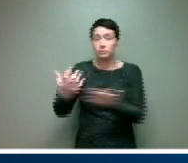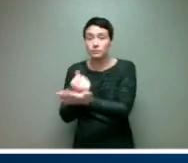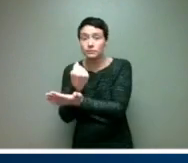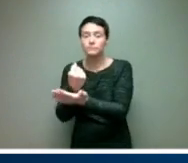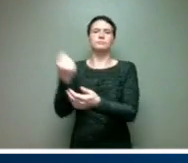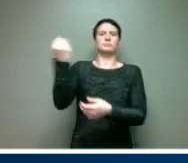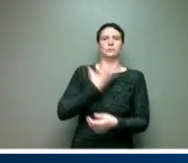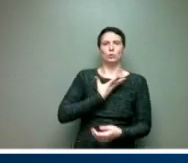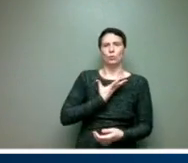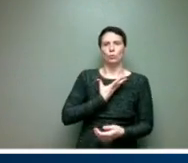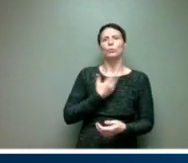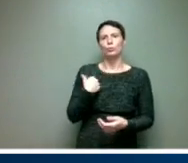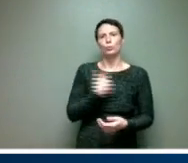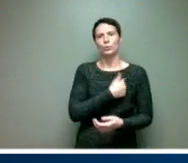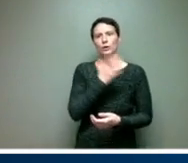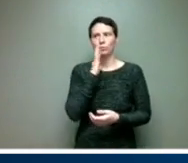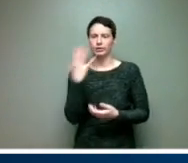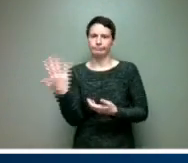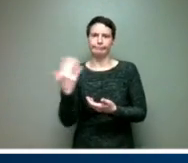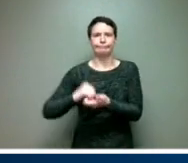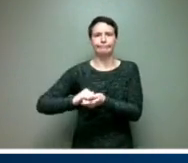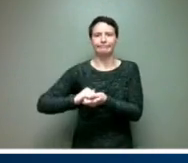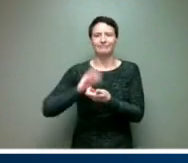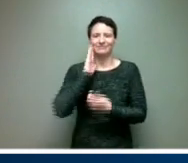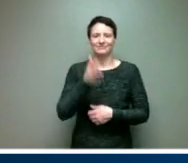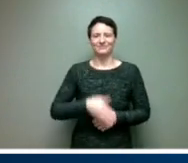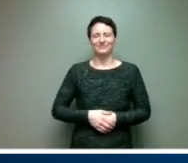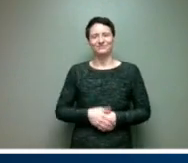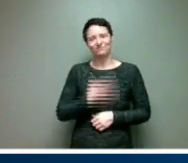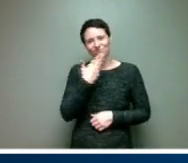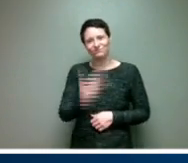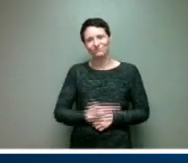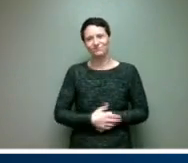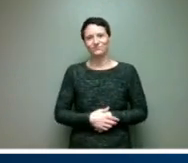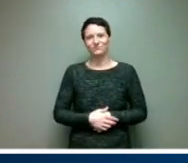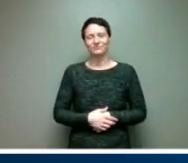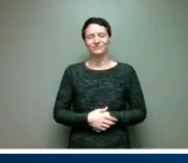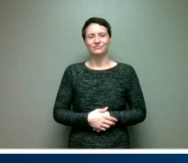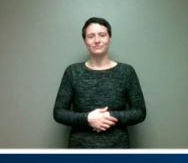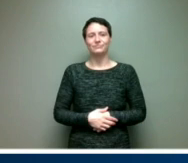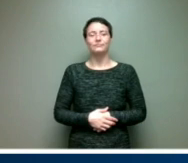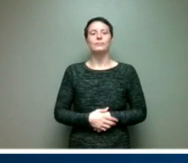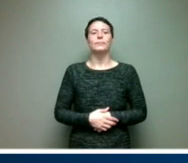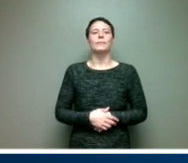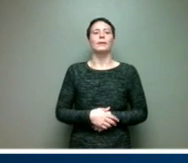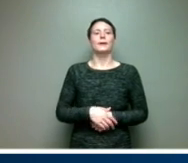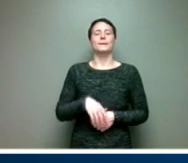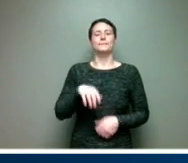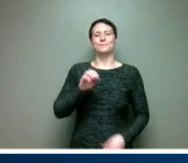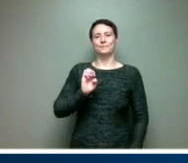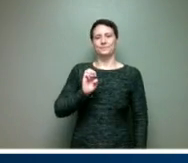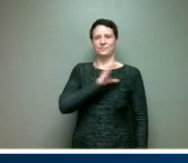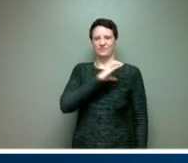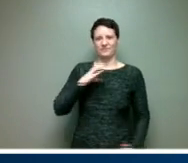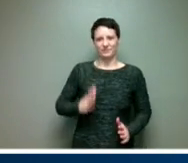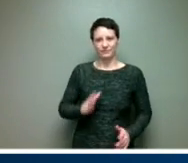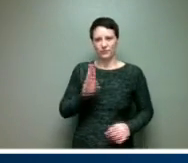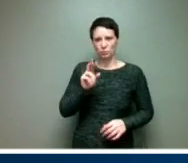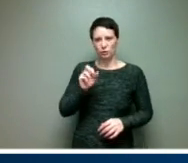families. Thank you. Great. Thank you so much. Our